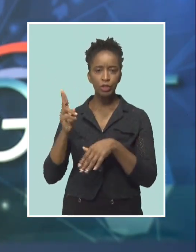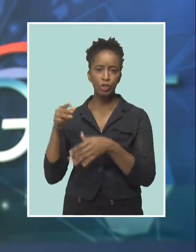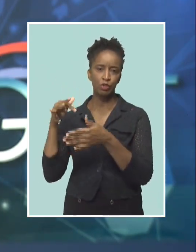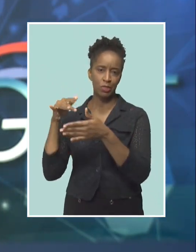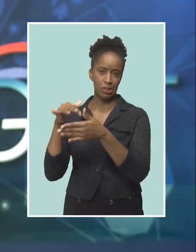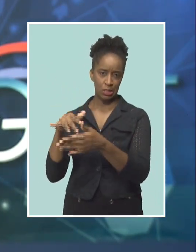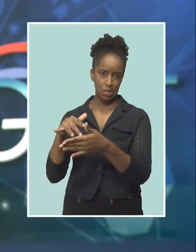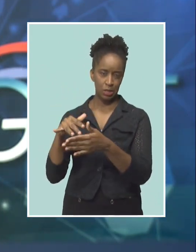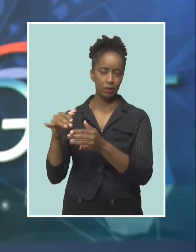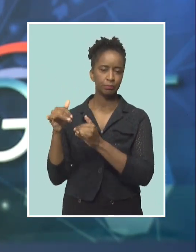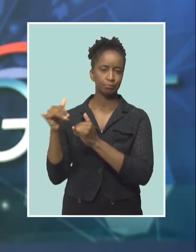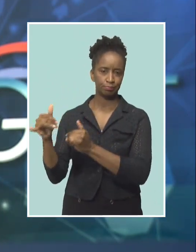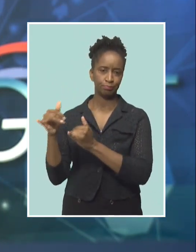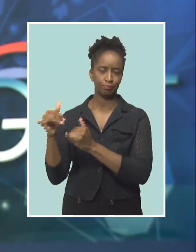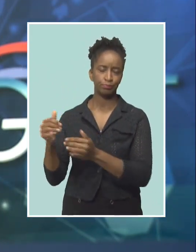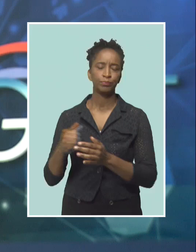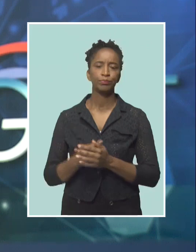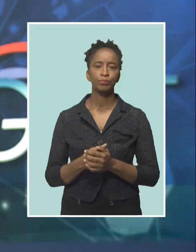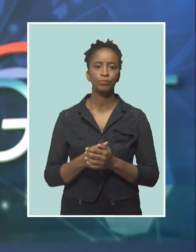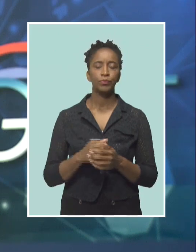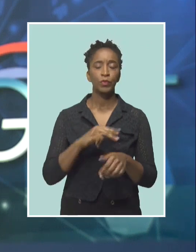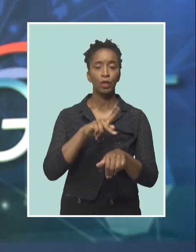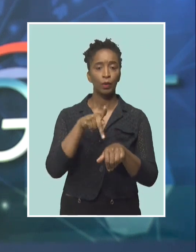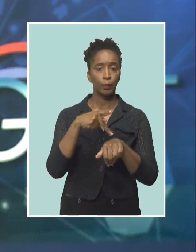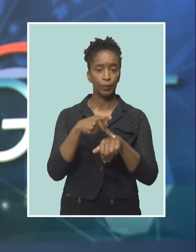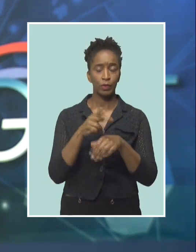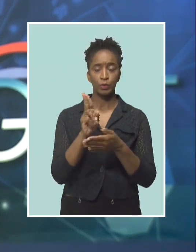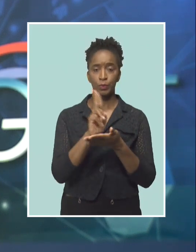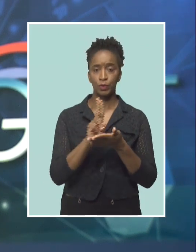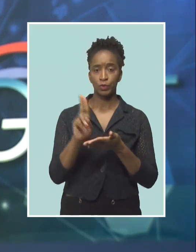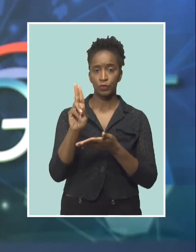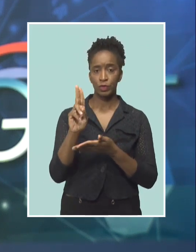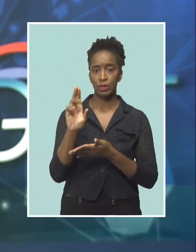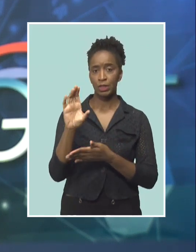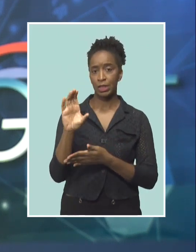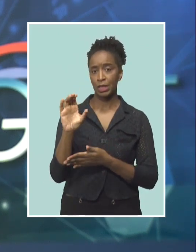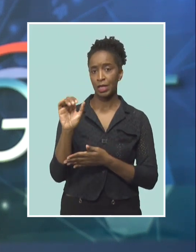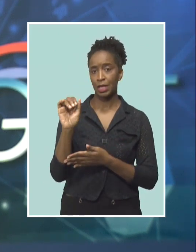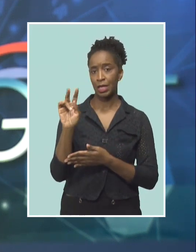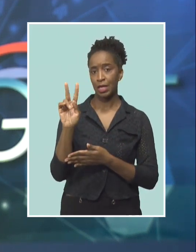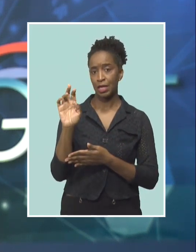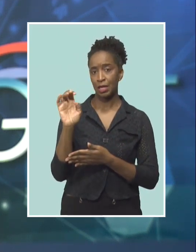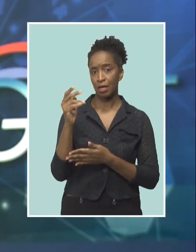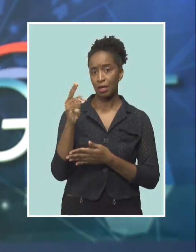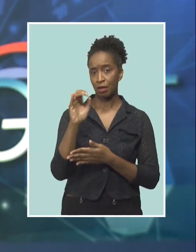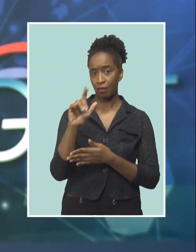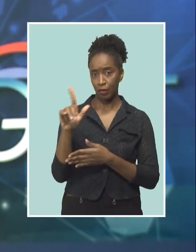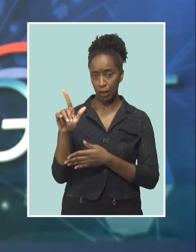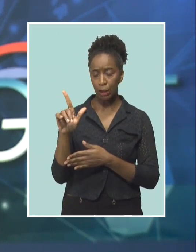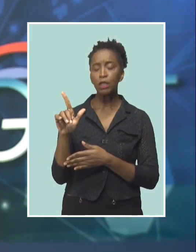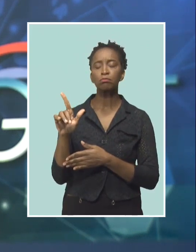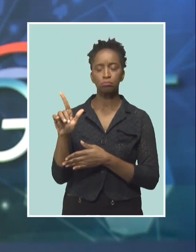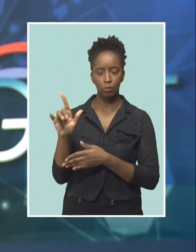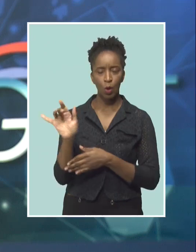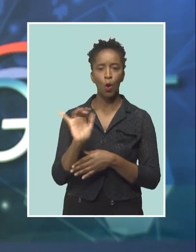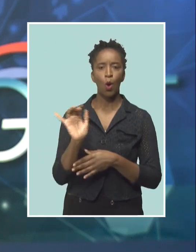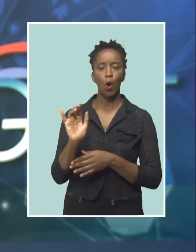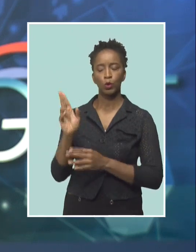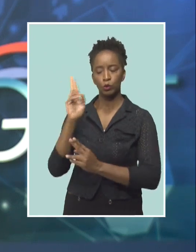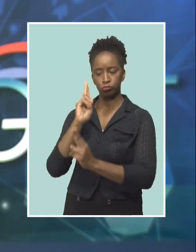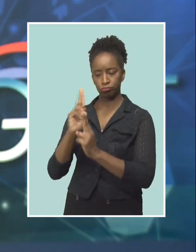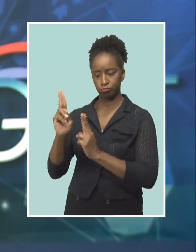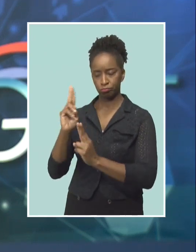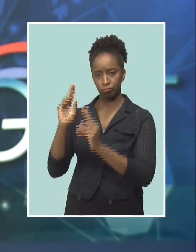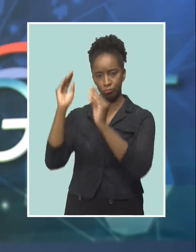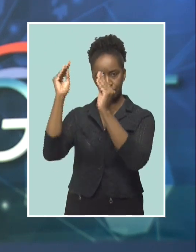Principal of the University of the West Indies Cave Hill campus, Professor Clive Landis, has also been paying tribute to Professor Welch. Professor